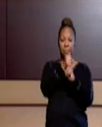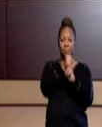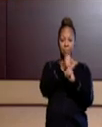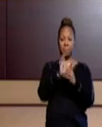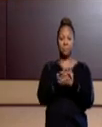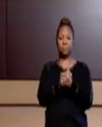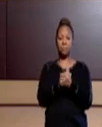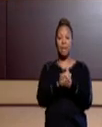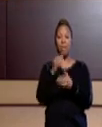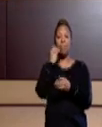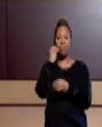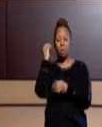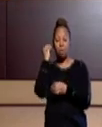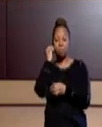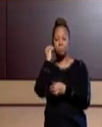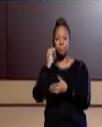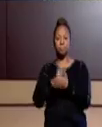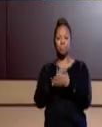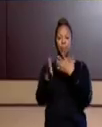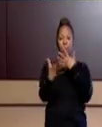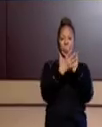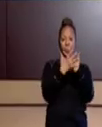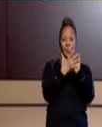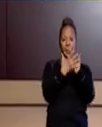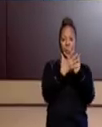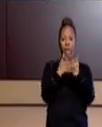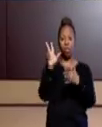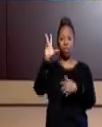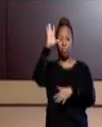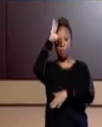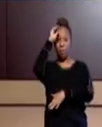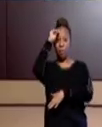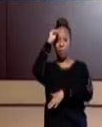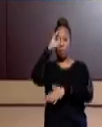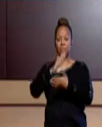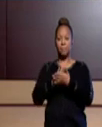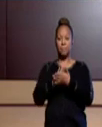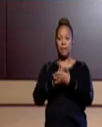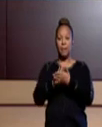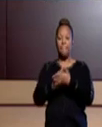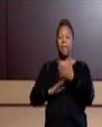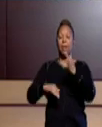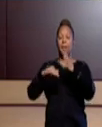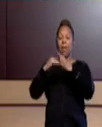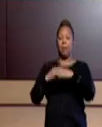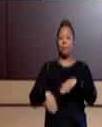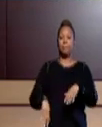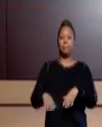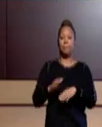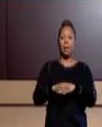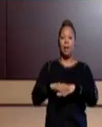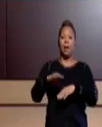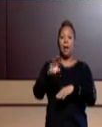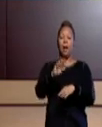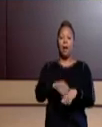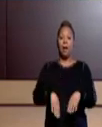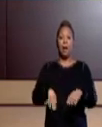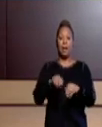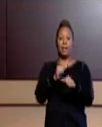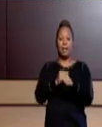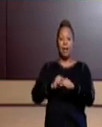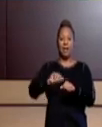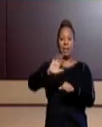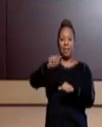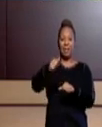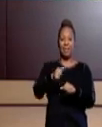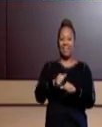lockdown. They were on lockdown. These 3 built a village amongst the 3 of them. Accountability.